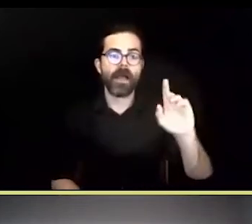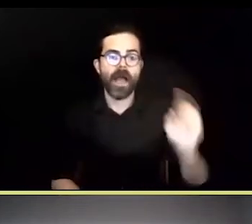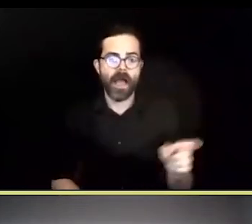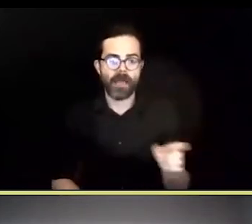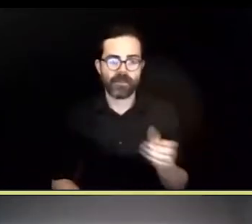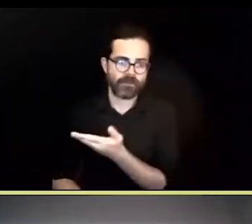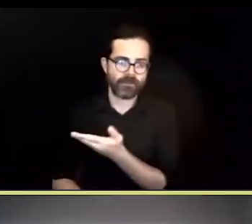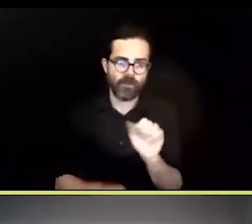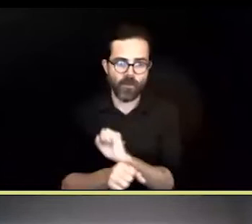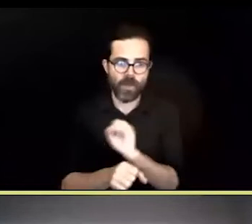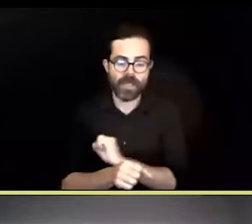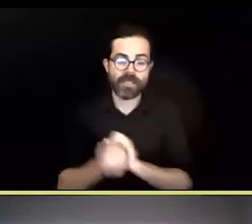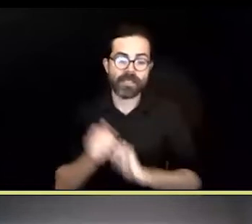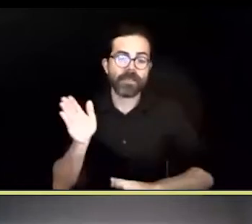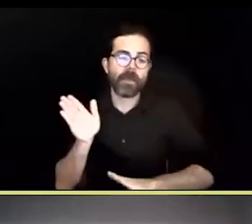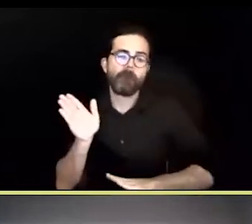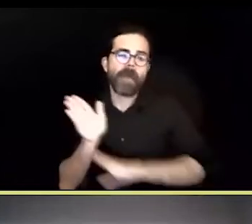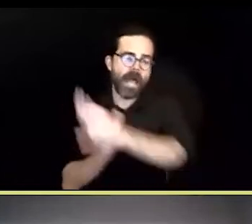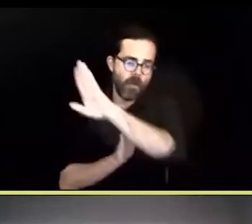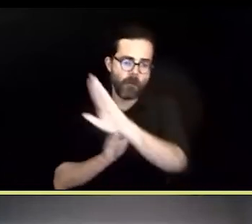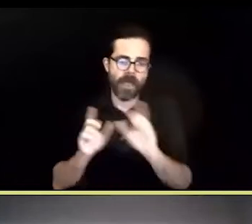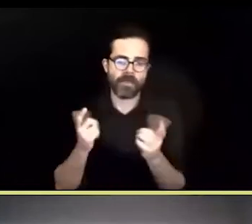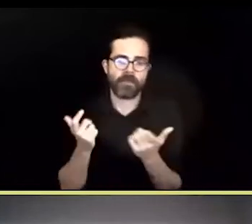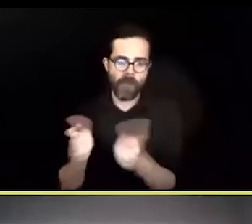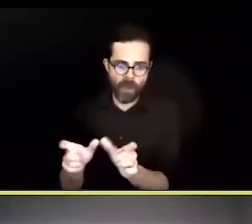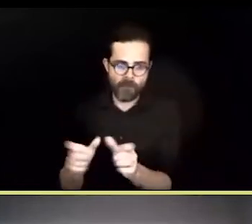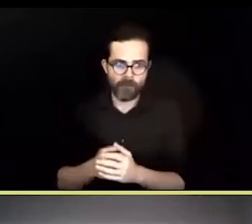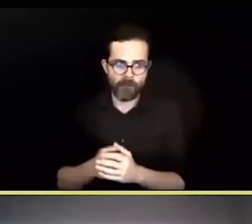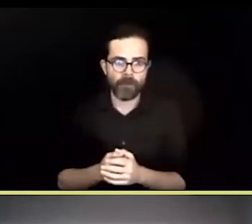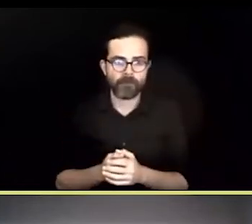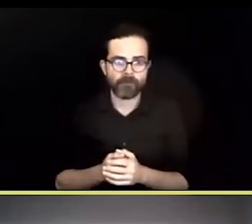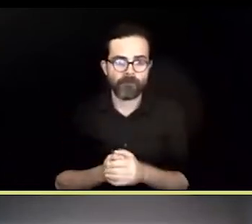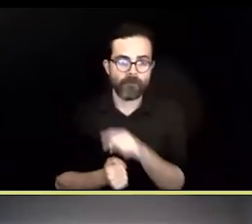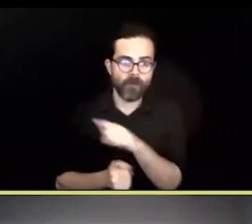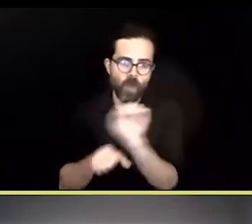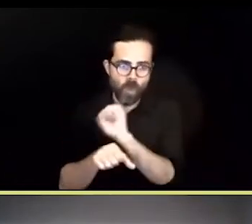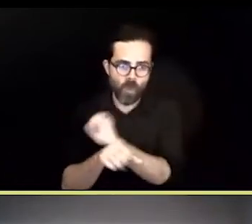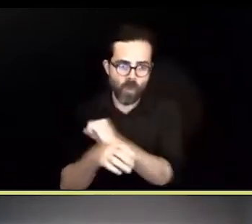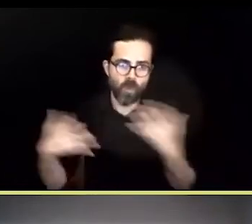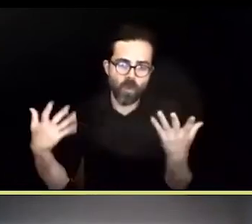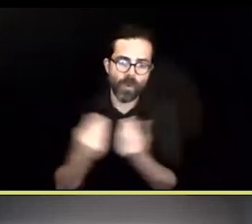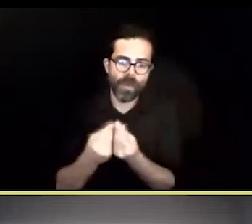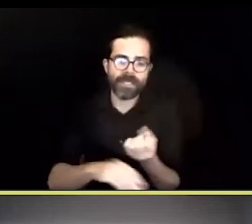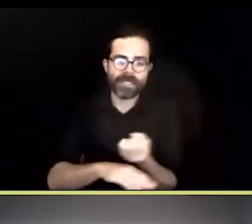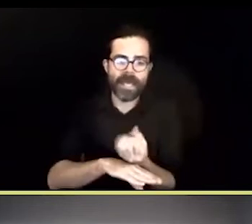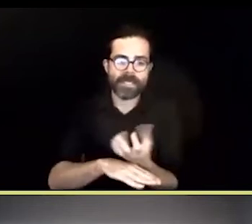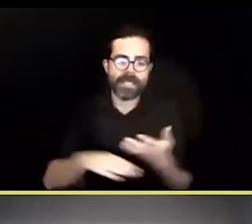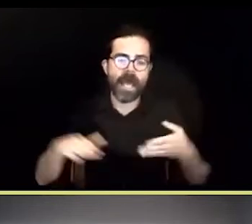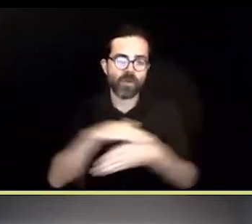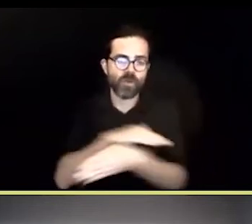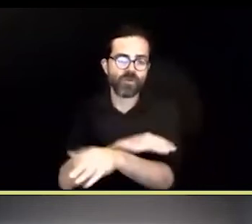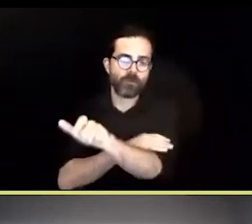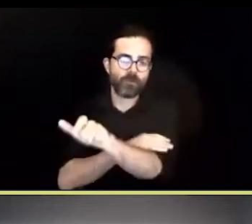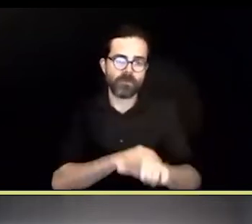relating to strengthening the self-determination of persons with intellectual disabilities. So Heidi, could you please just tell a little bit more